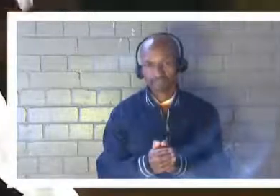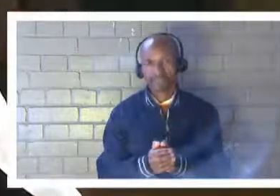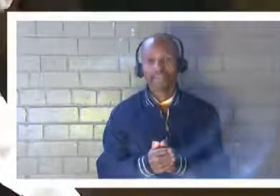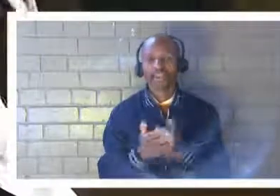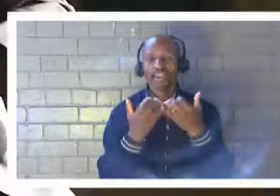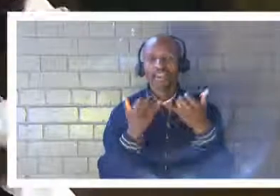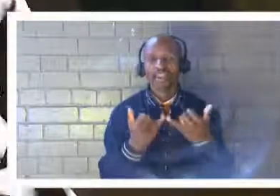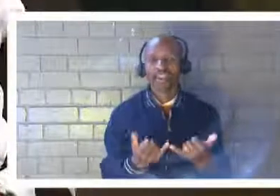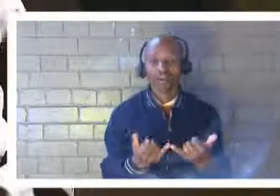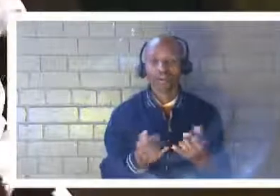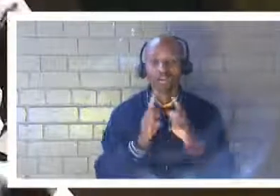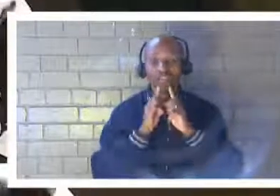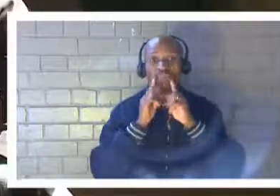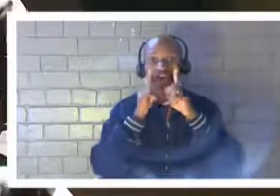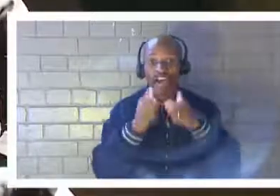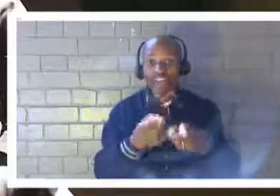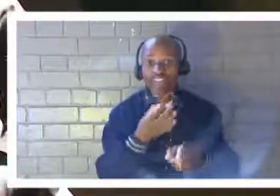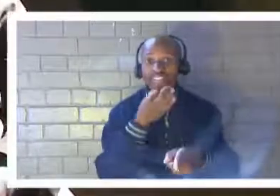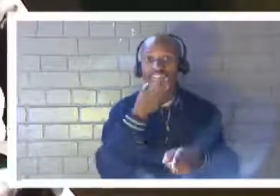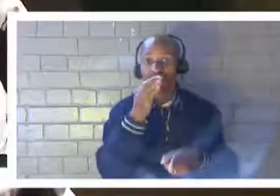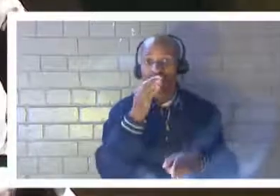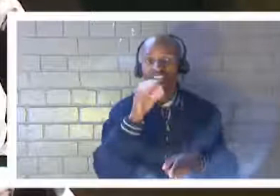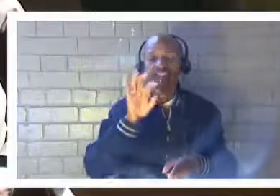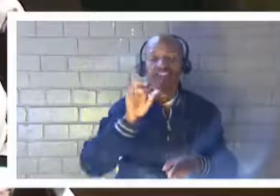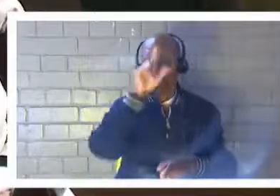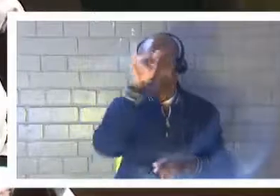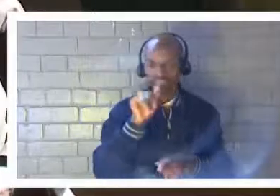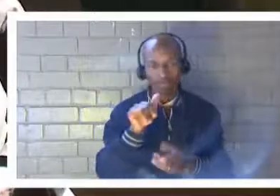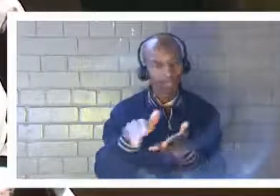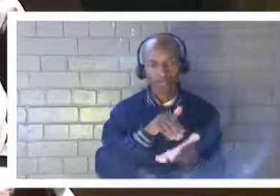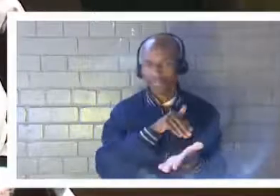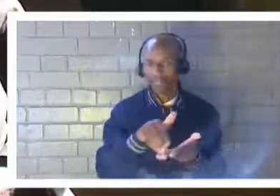then we'll then answer and say we don't have capacity.